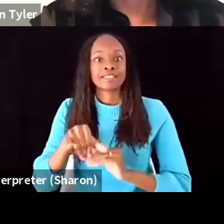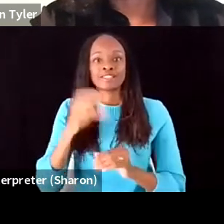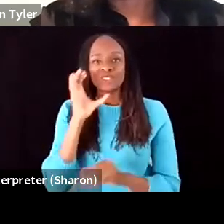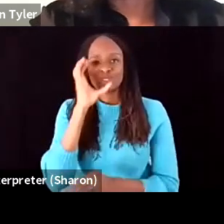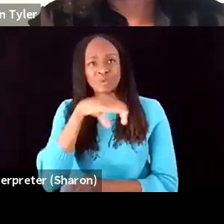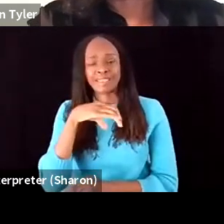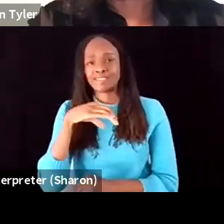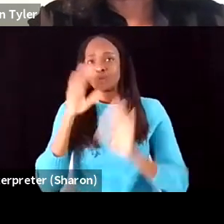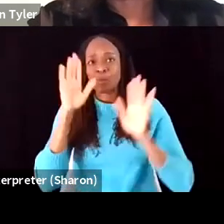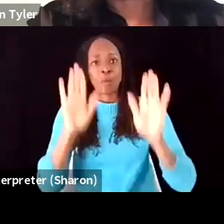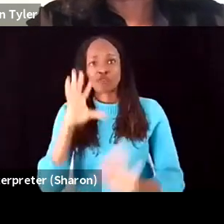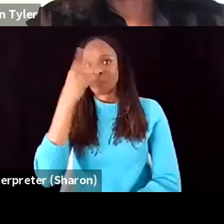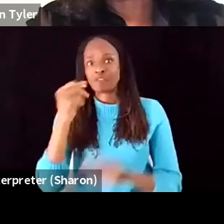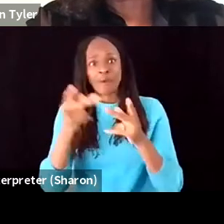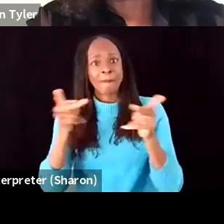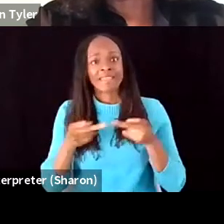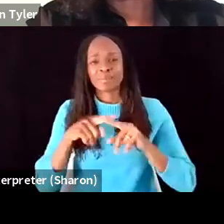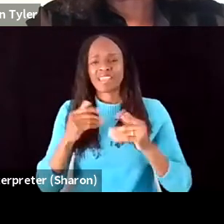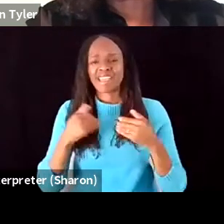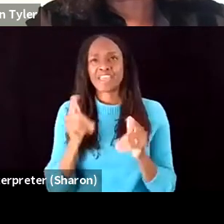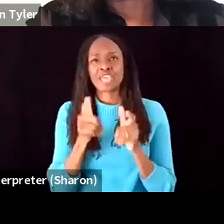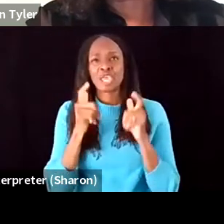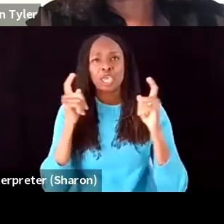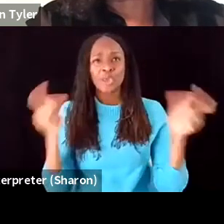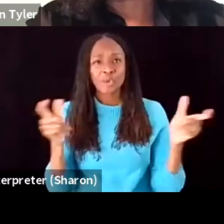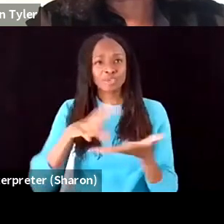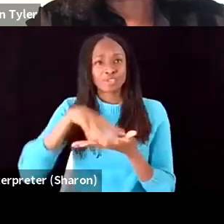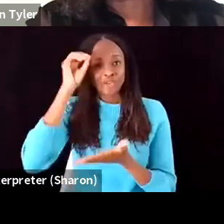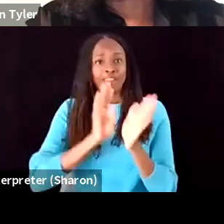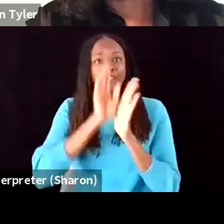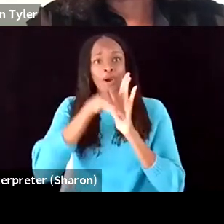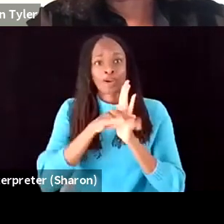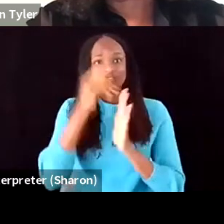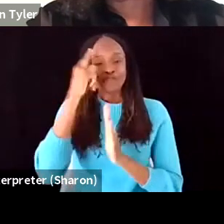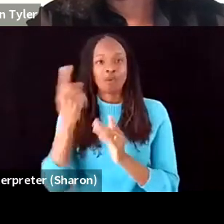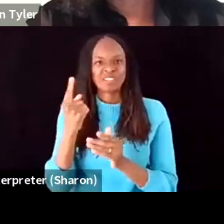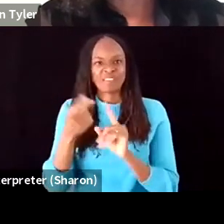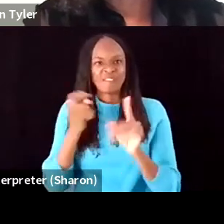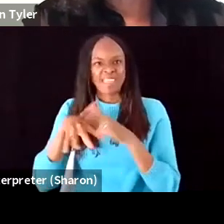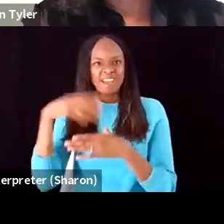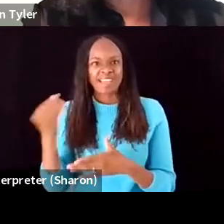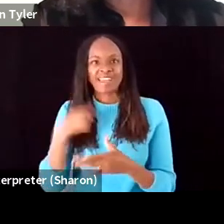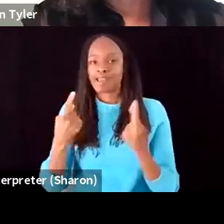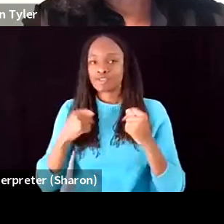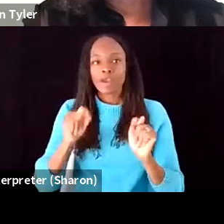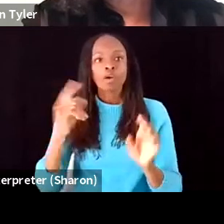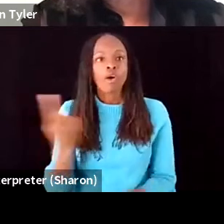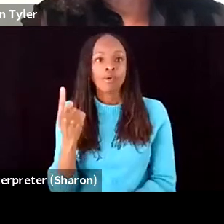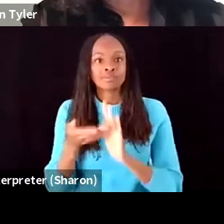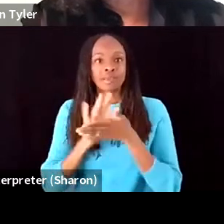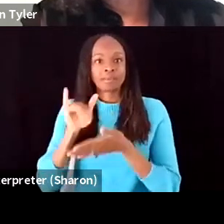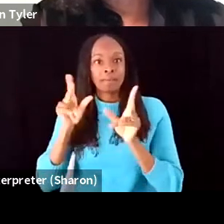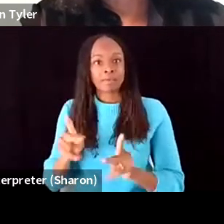place. But there's a huge learning curve for an outsider. And I've always tried to be that person to help